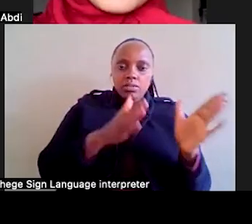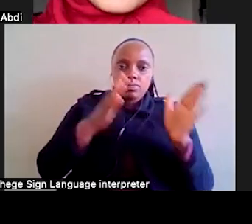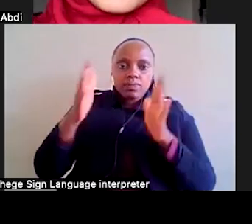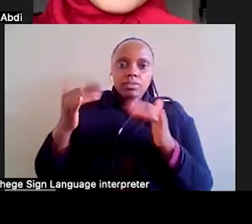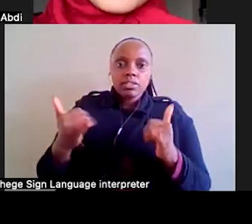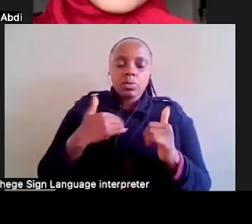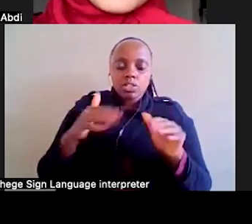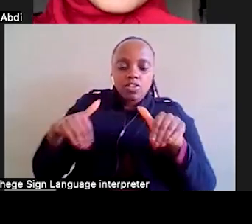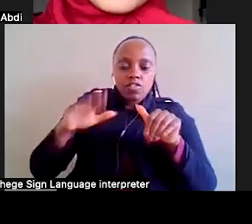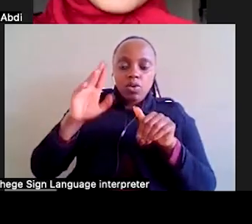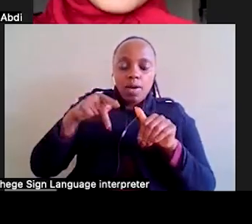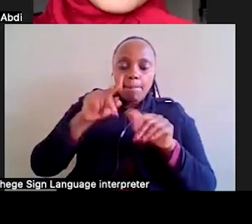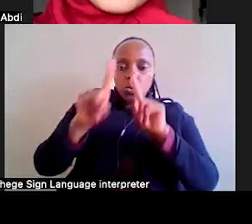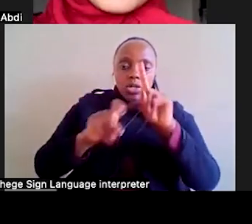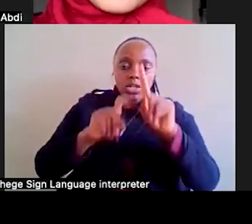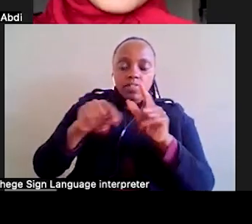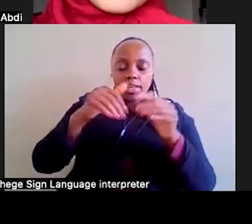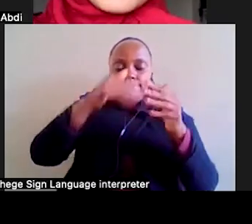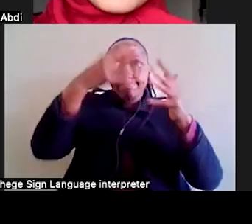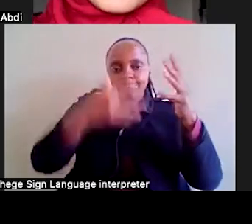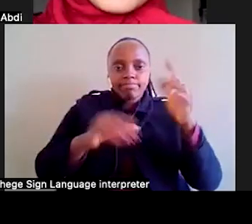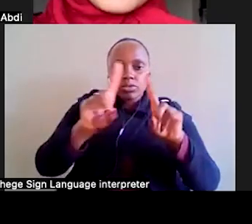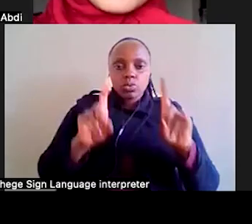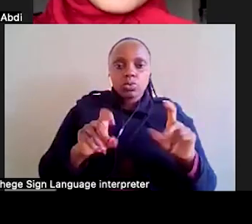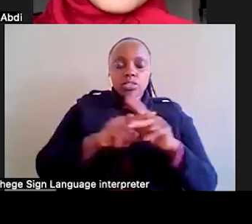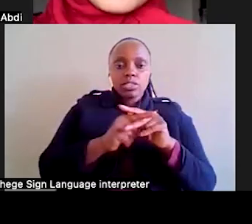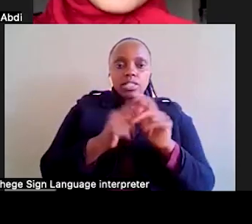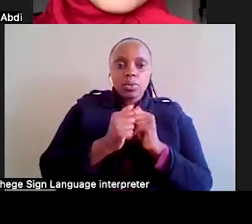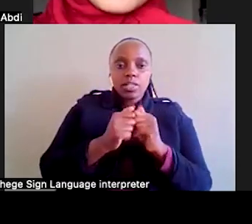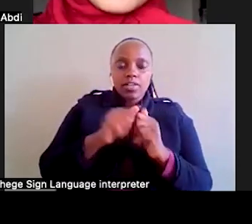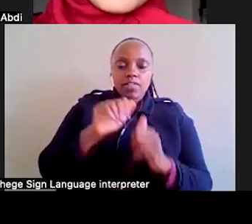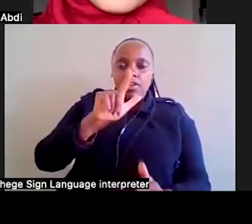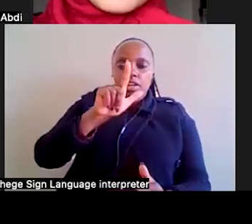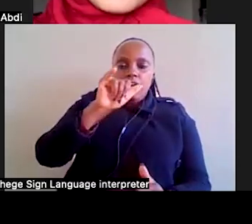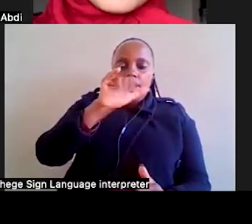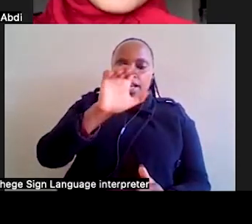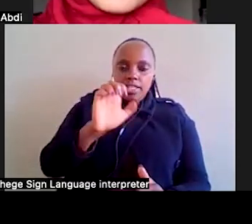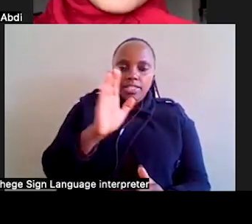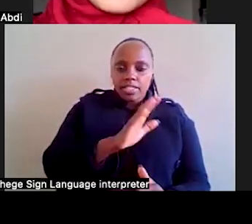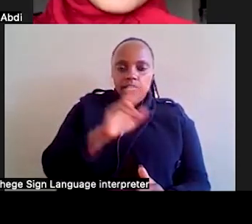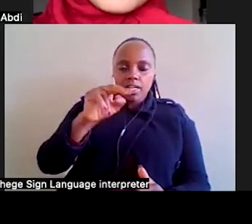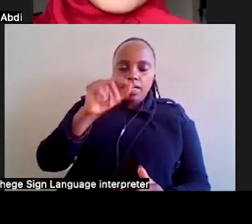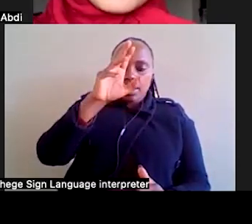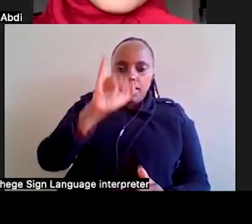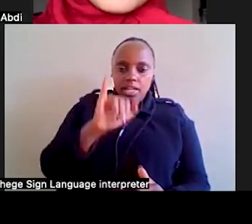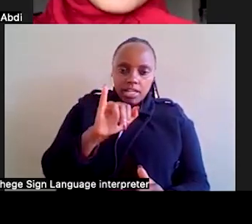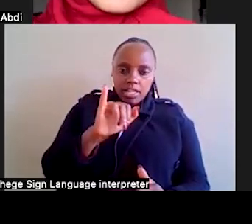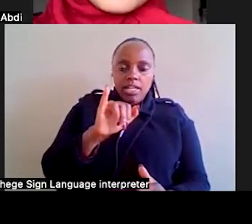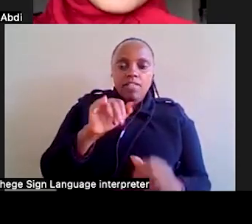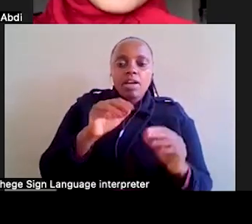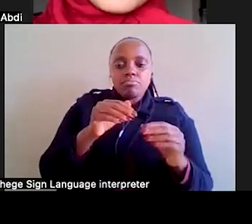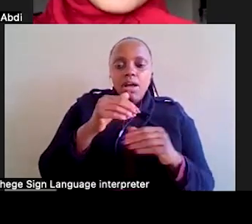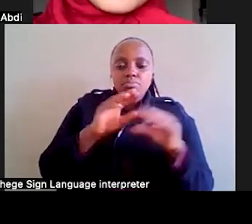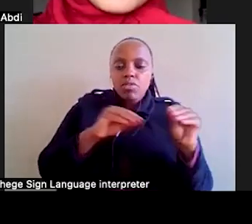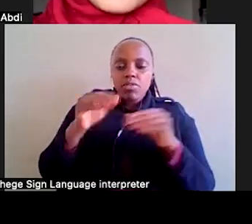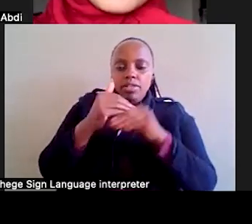the follow-up question or the second set of questions, and we'll start with Alice Ngare, our movement building lead. So over